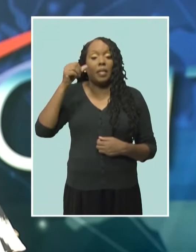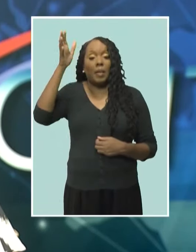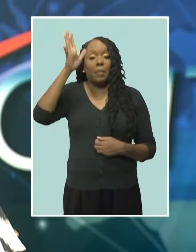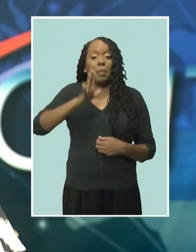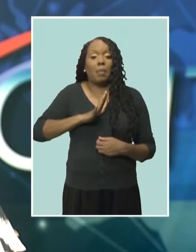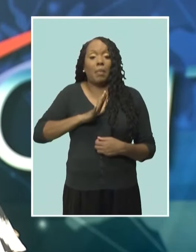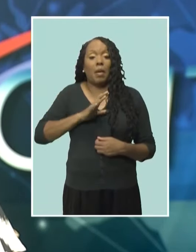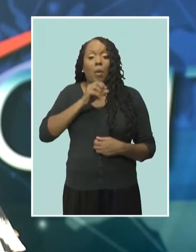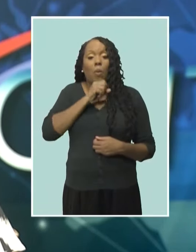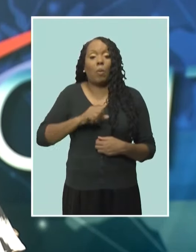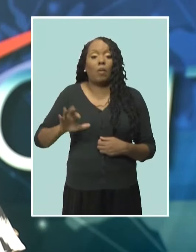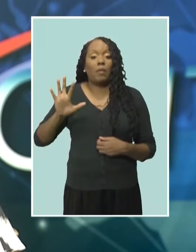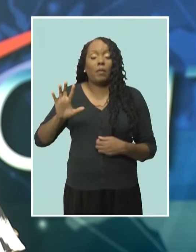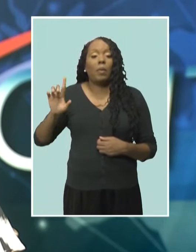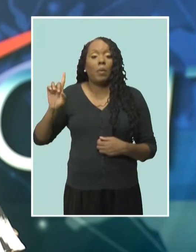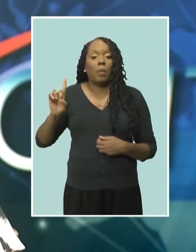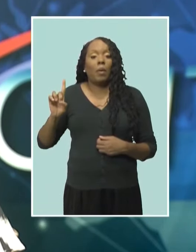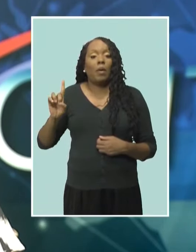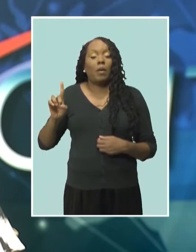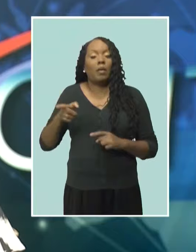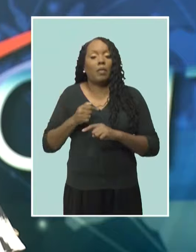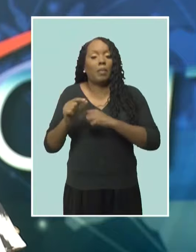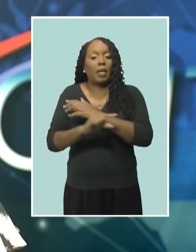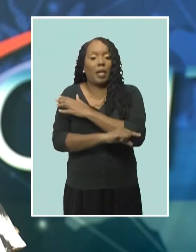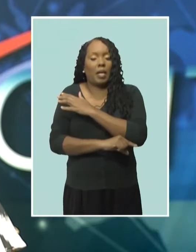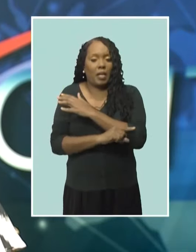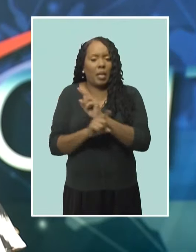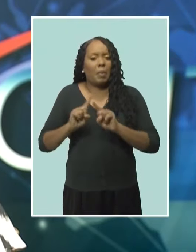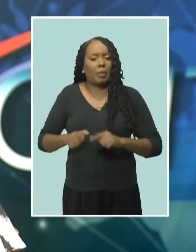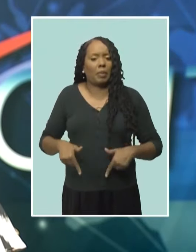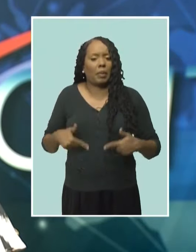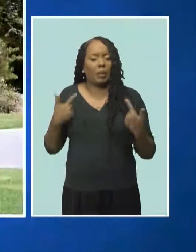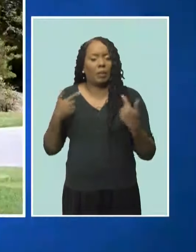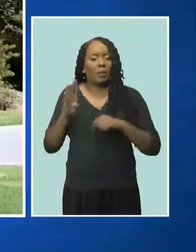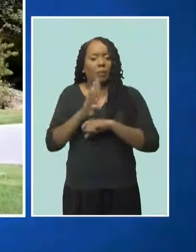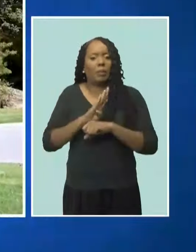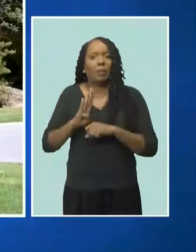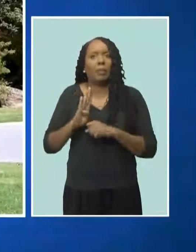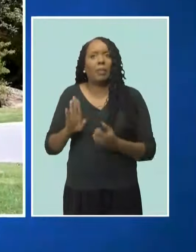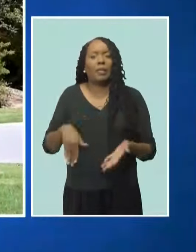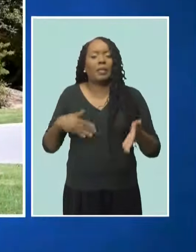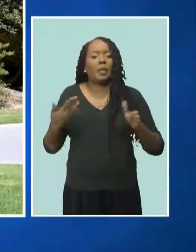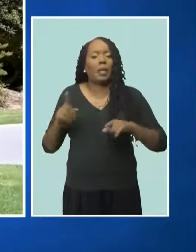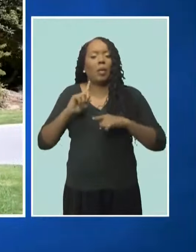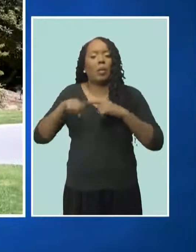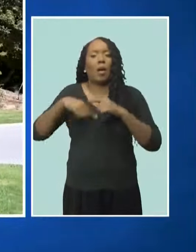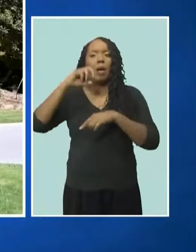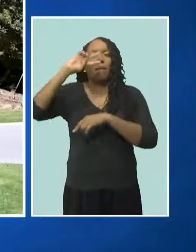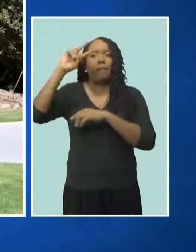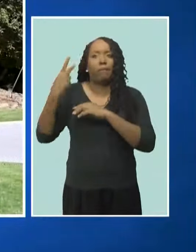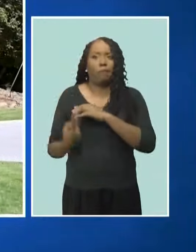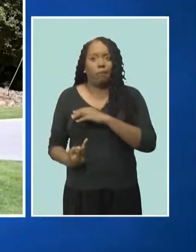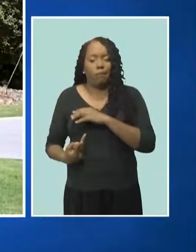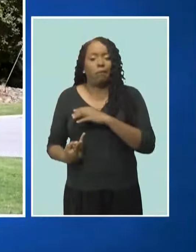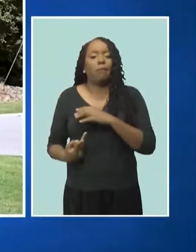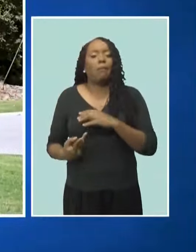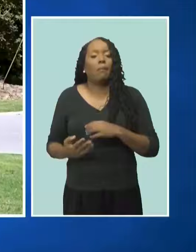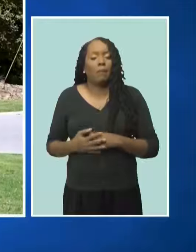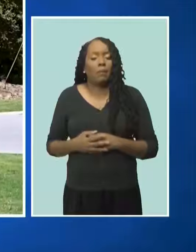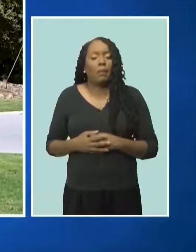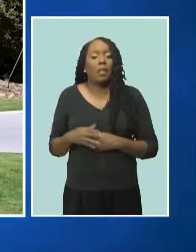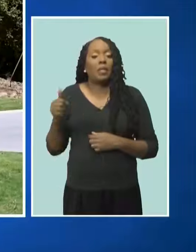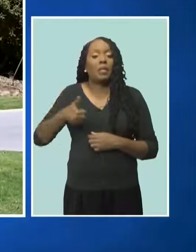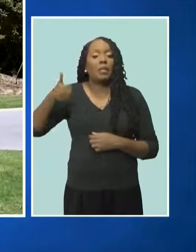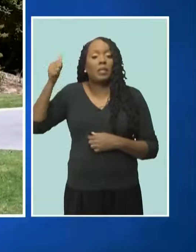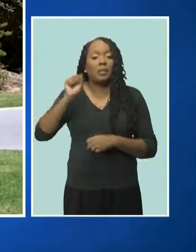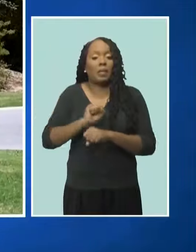national Andel McGarrell falling to his death at an Apes Hill St. James construction site, Chief Labour Officer Claudette Hope